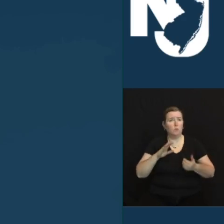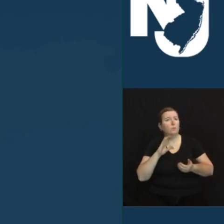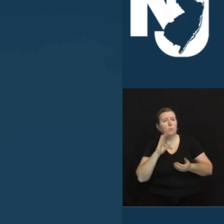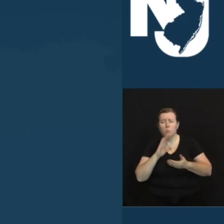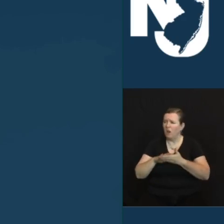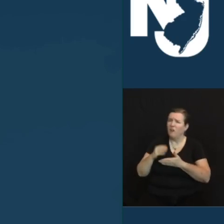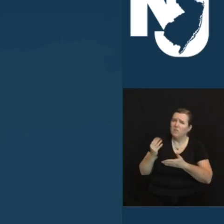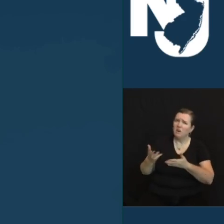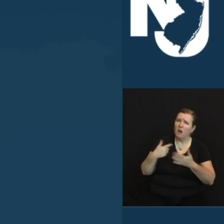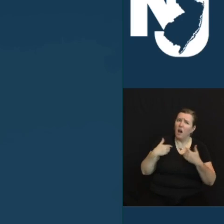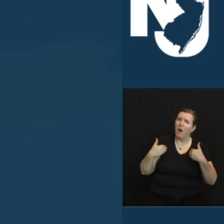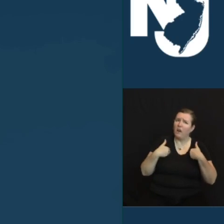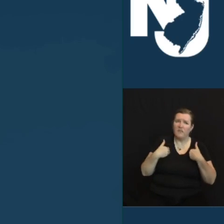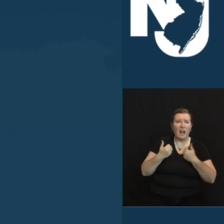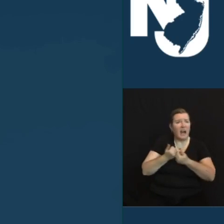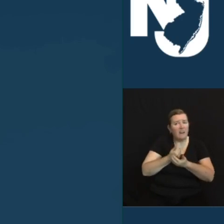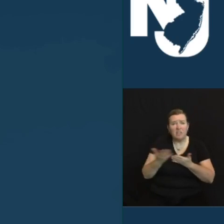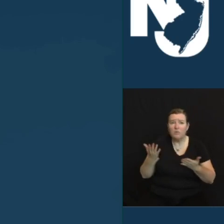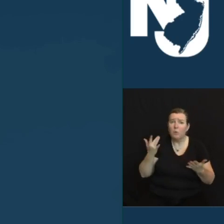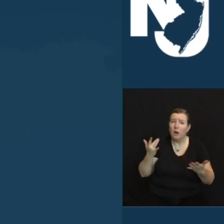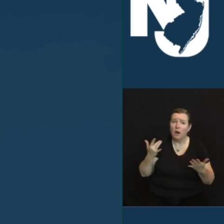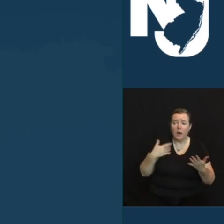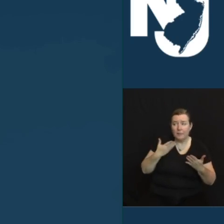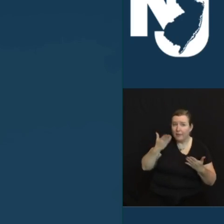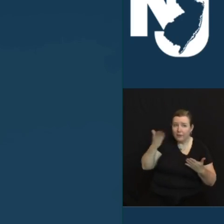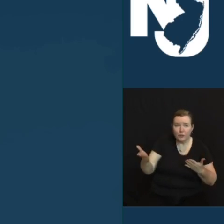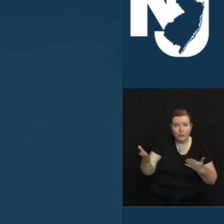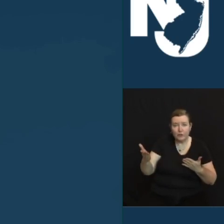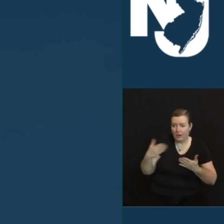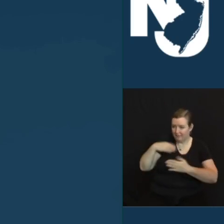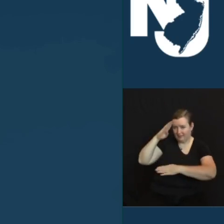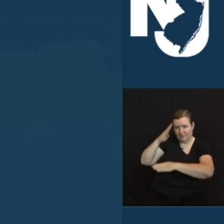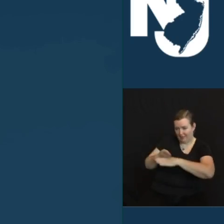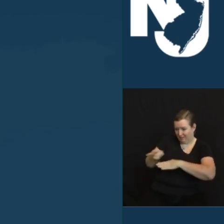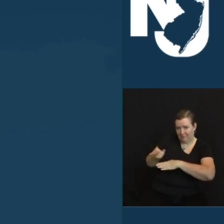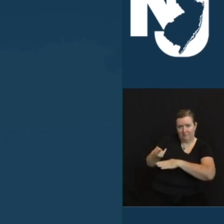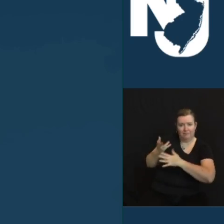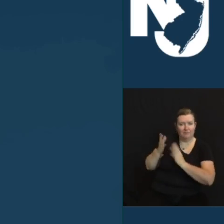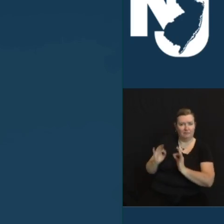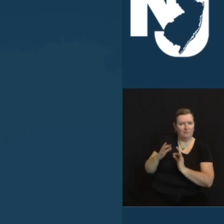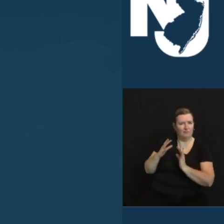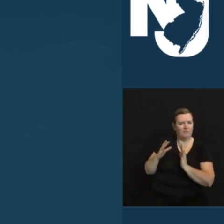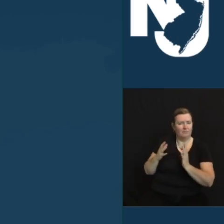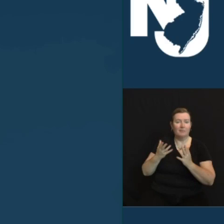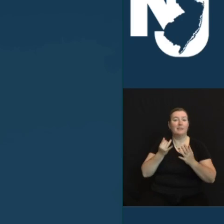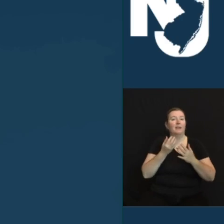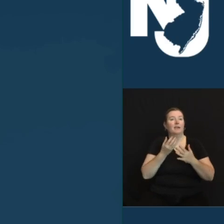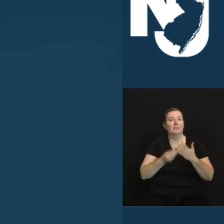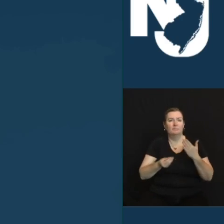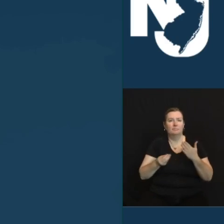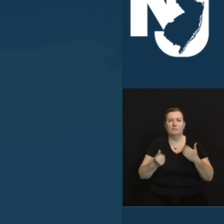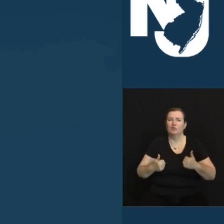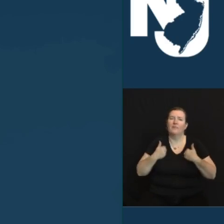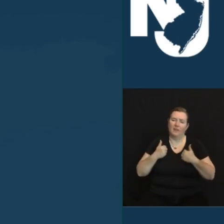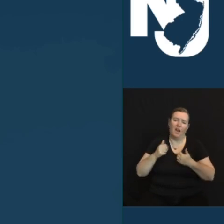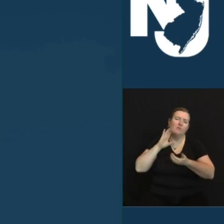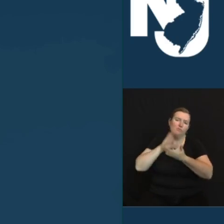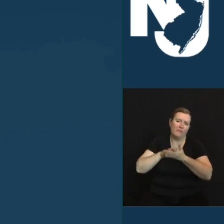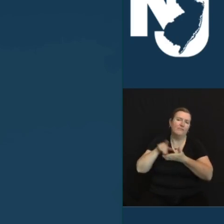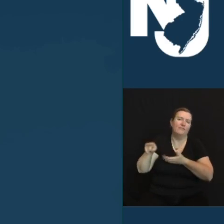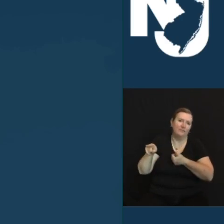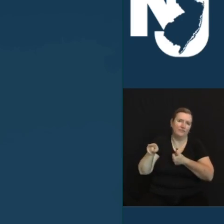because I still had you and our son." He leaves behind Carol, with whom I had the great honor of speaking, after 49 years